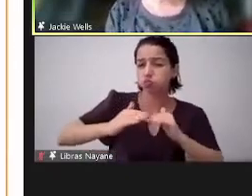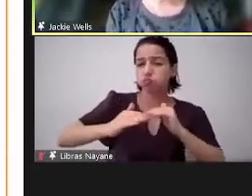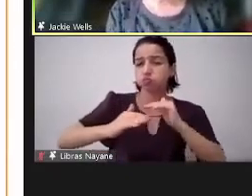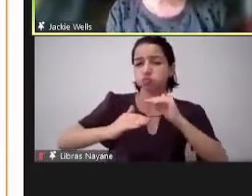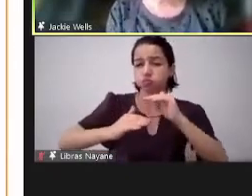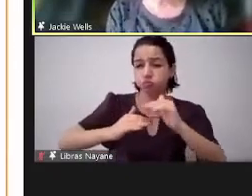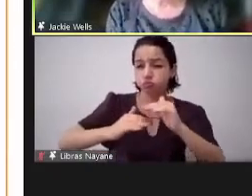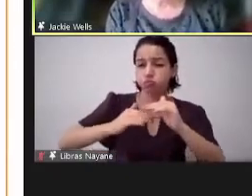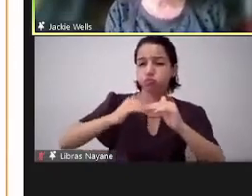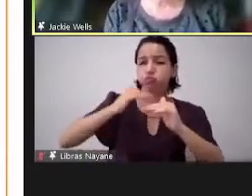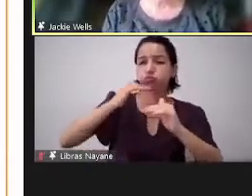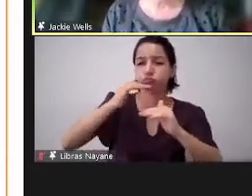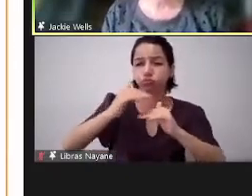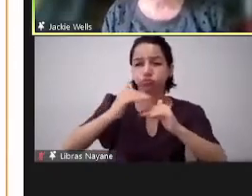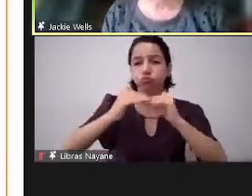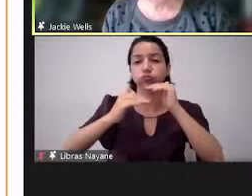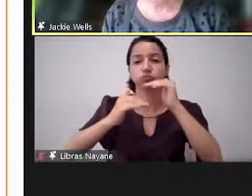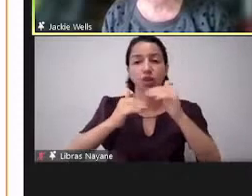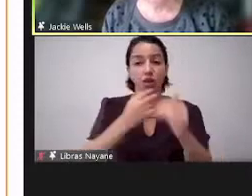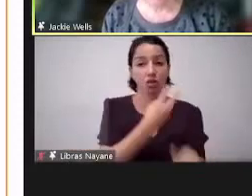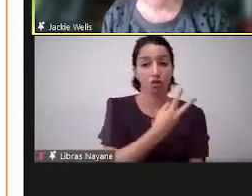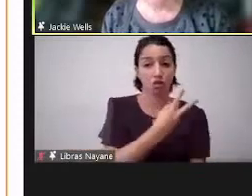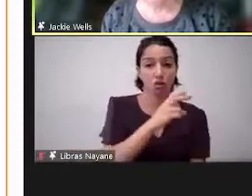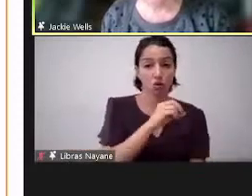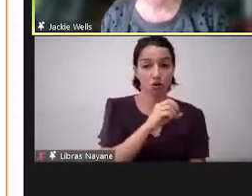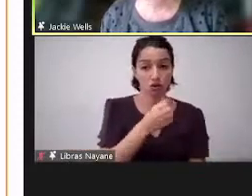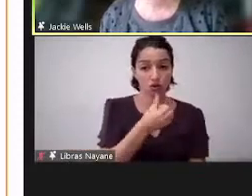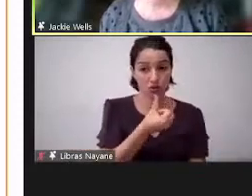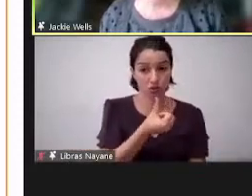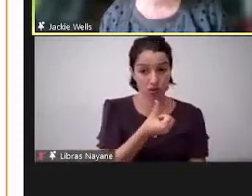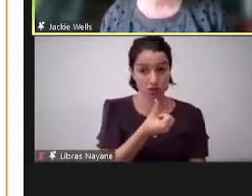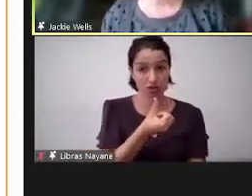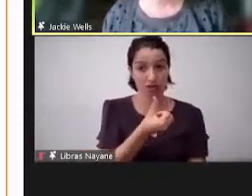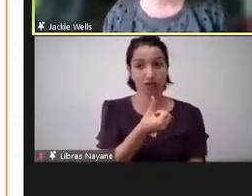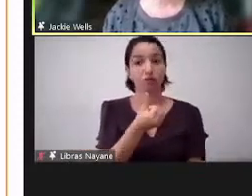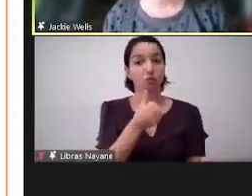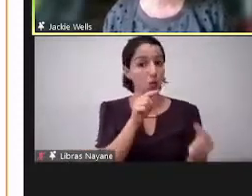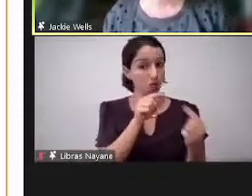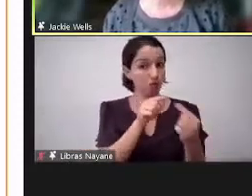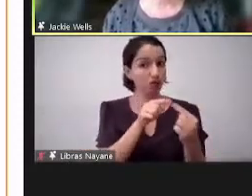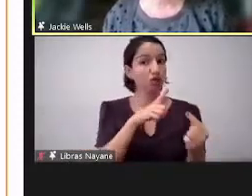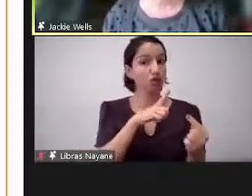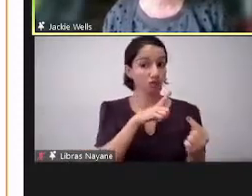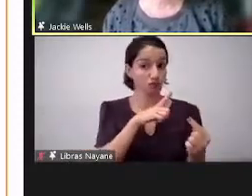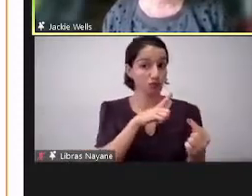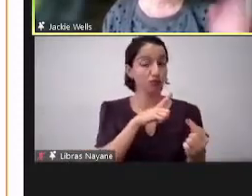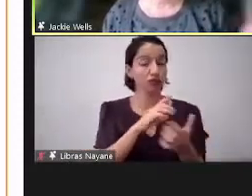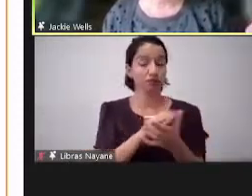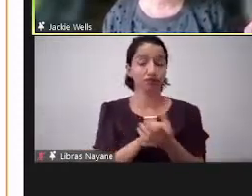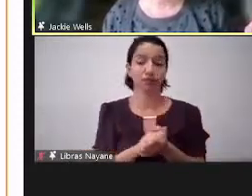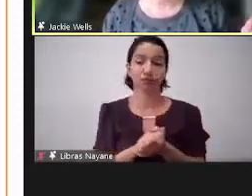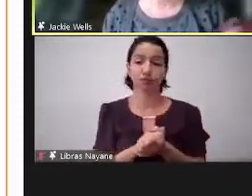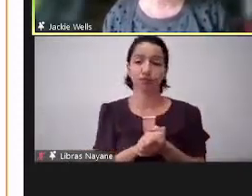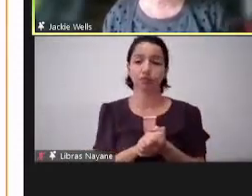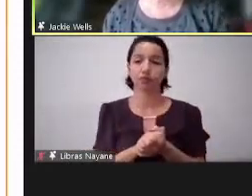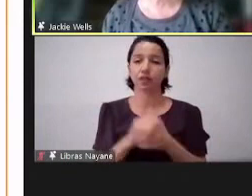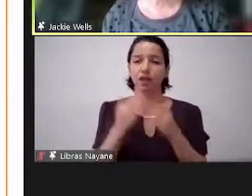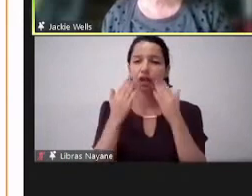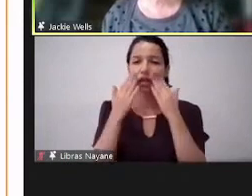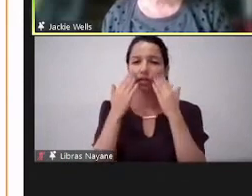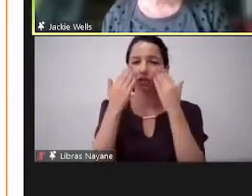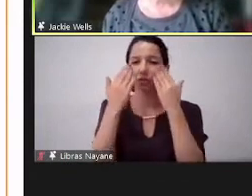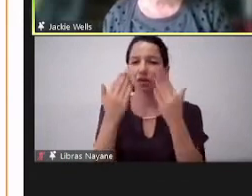So this is the representation of how the lifetime allowance, which is the top line and the left-hand